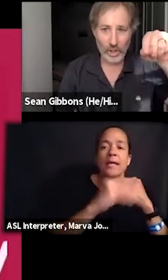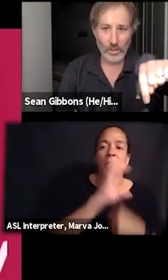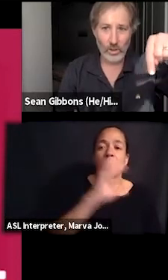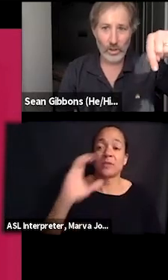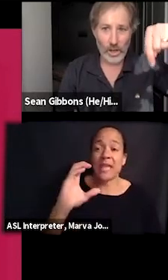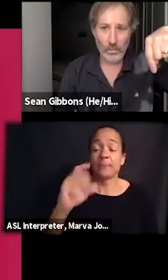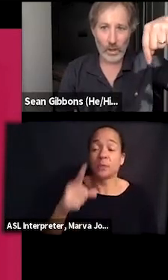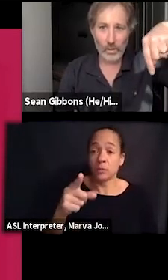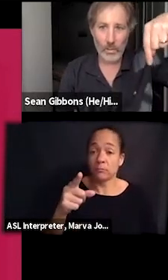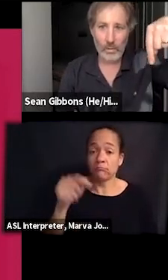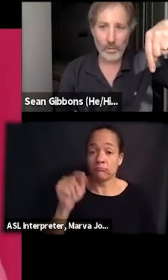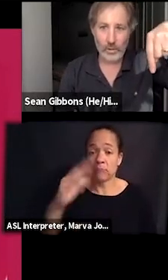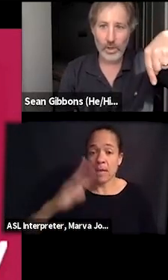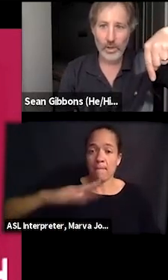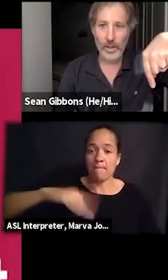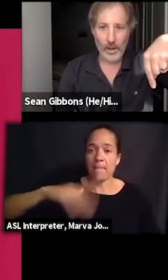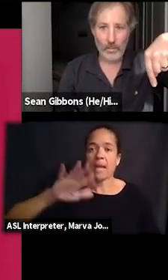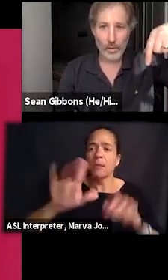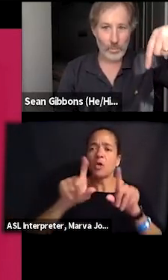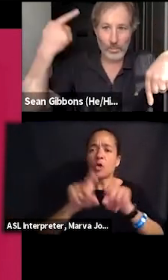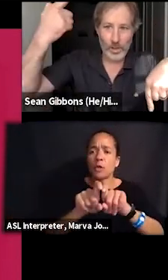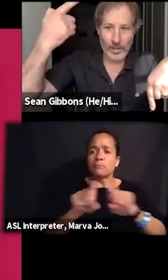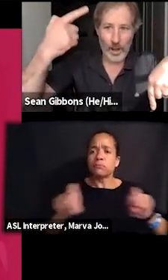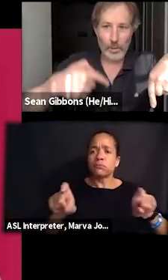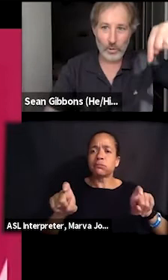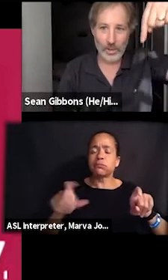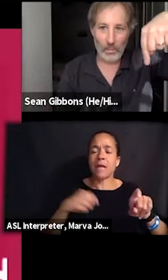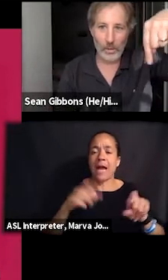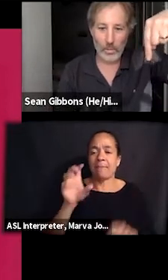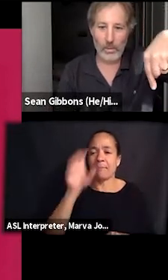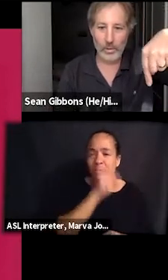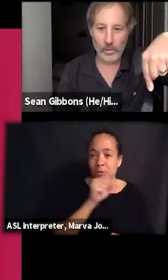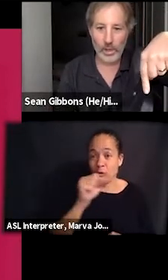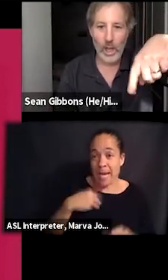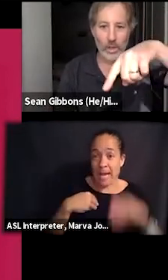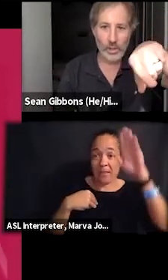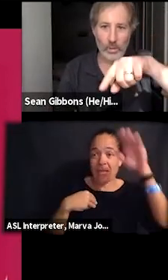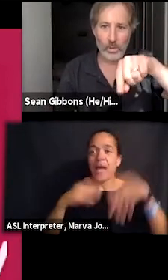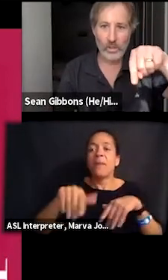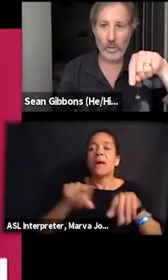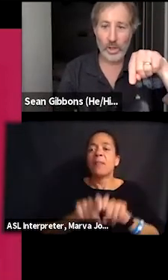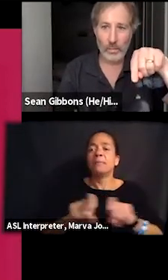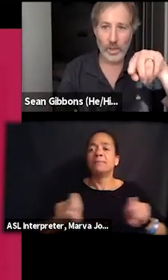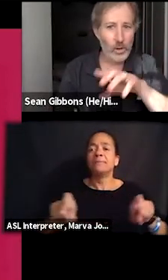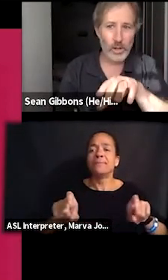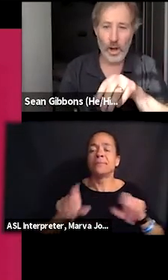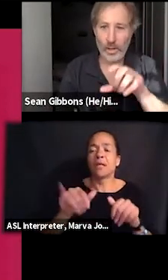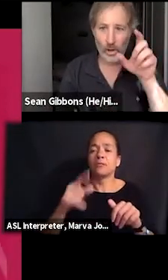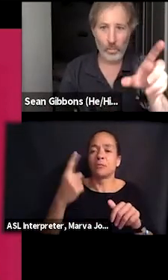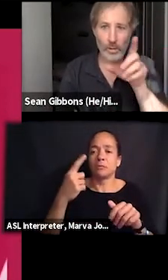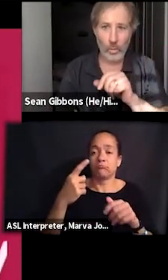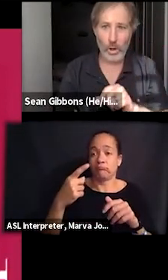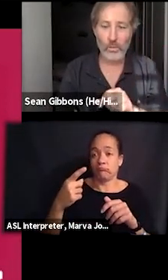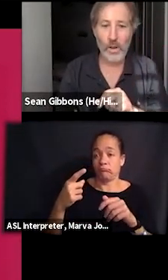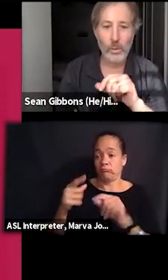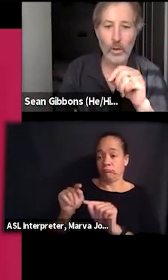want that, chances are down below at the bottom of your screen. I'm presuming I'm sitting at the top of your screen. Down below at the bottom of your screen, you'll see something that says closed captioning. Go ahead and crack that